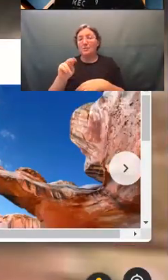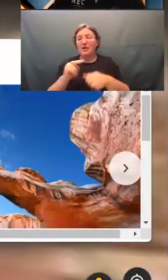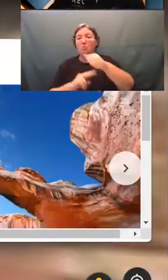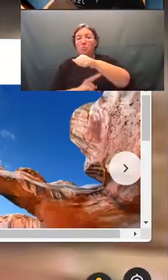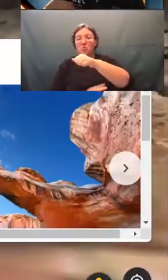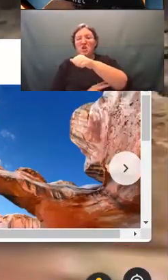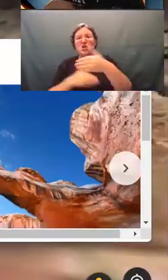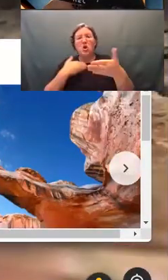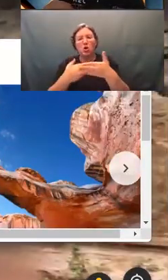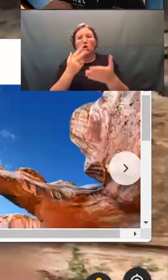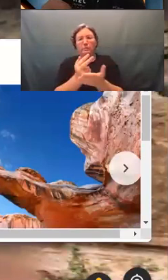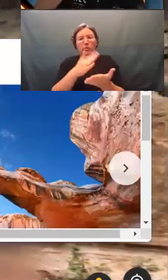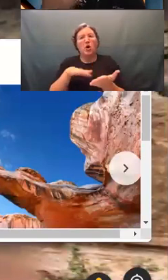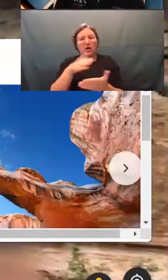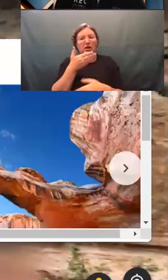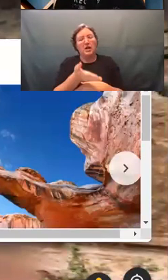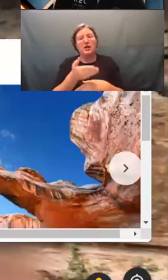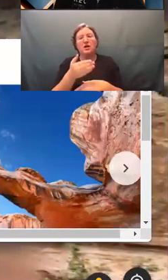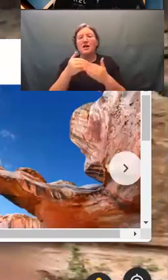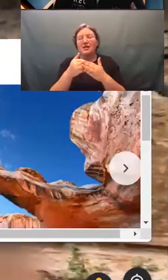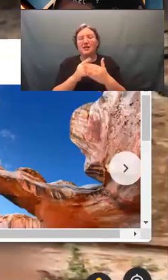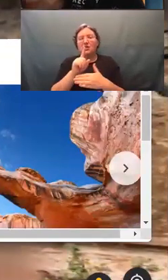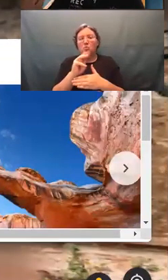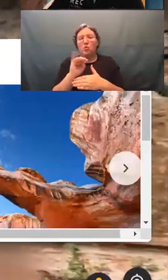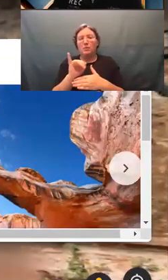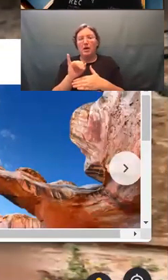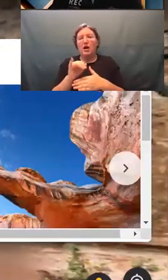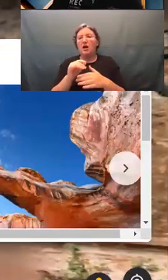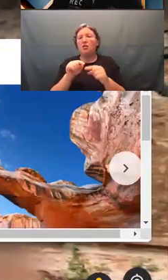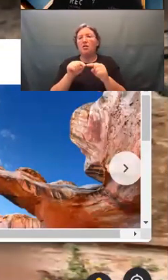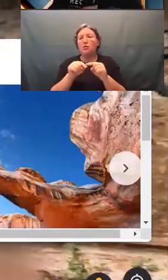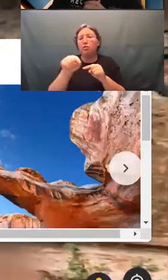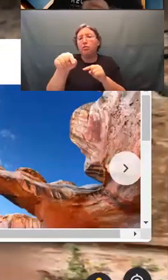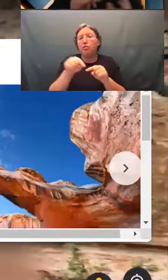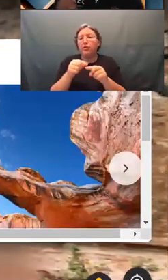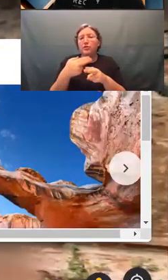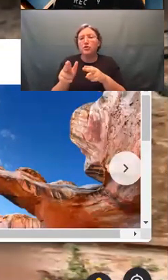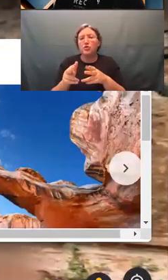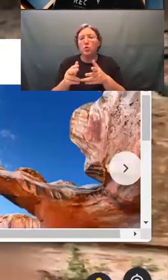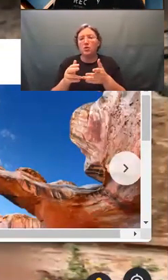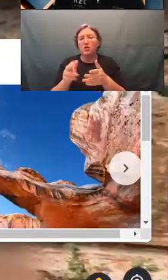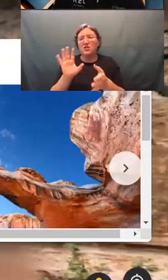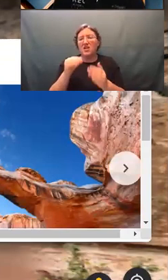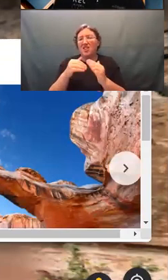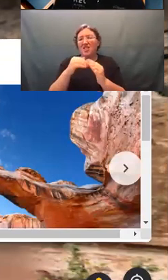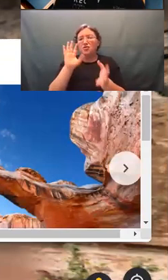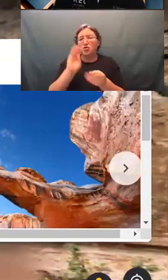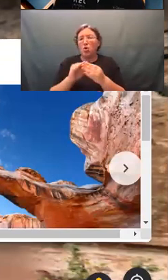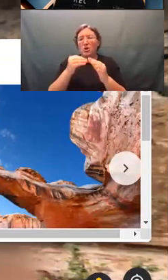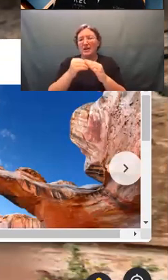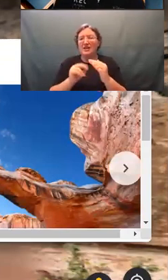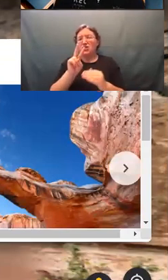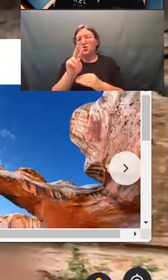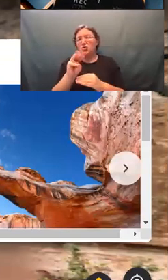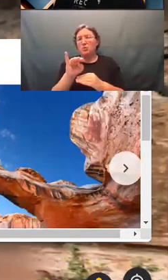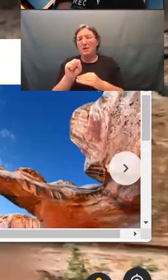lot, about less than a mile in, less than a mile out. So you're looking at less than 2 miles round trip to